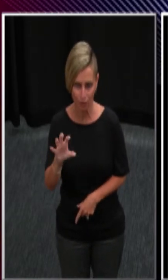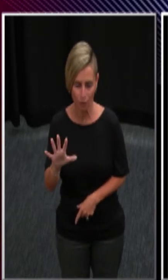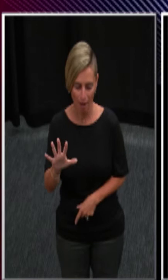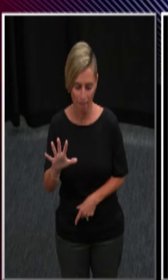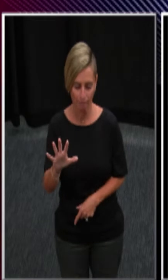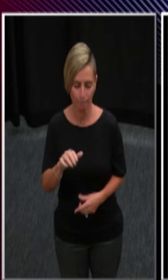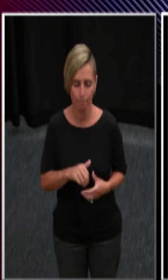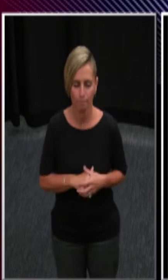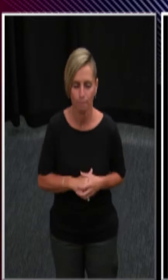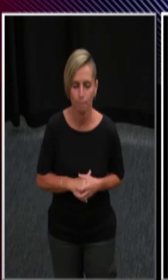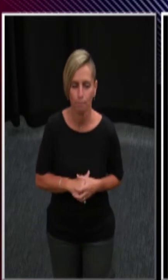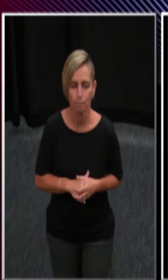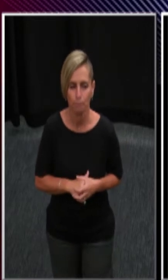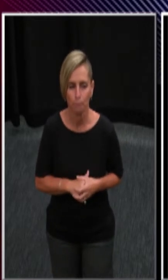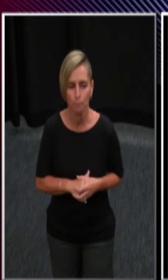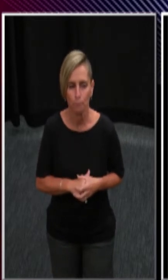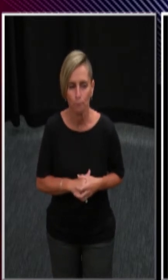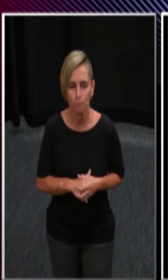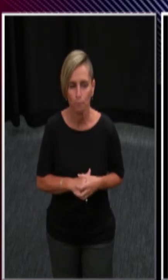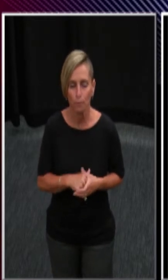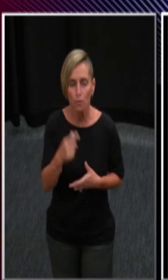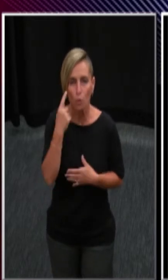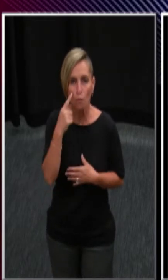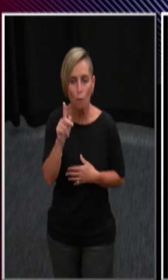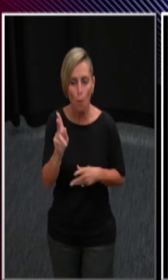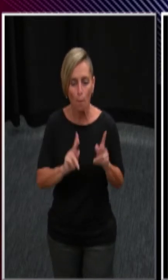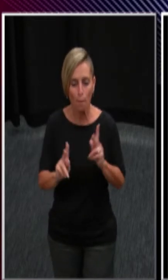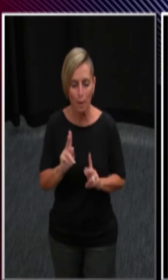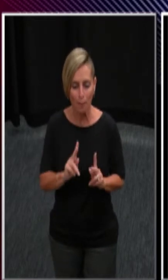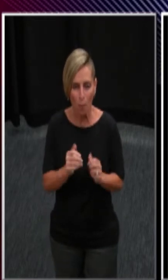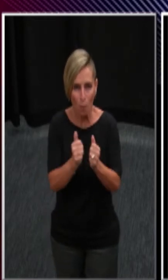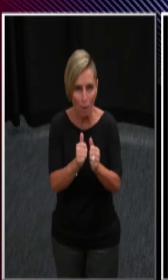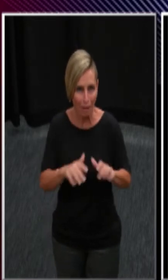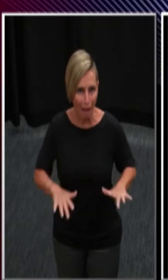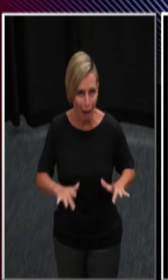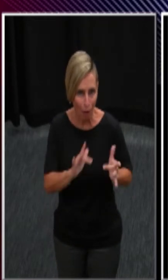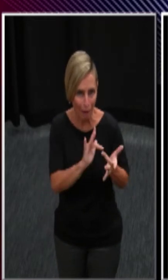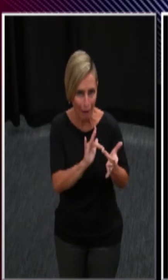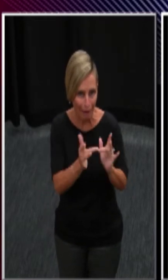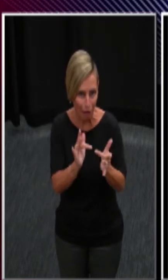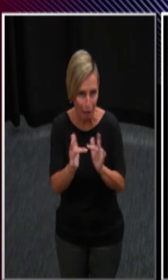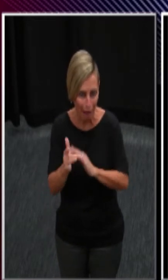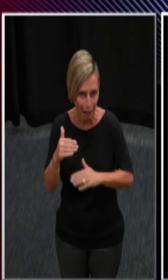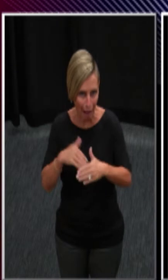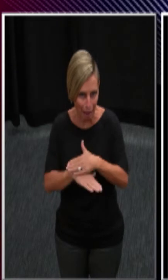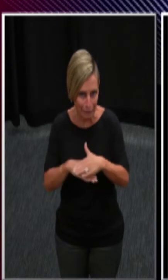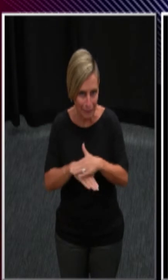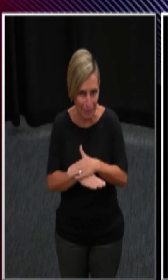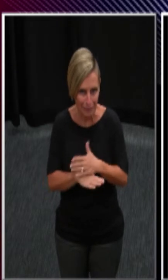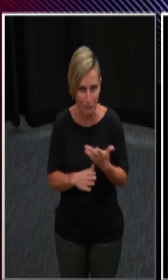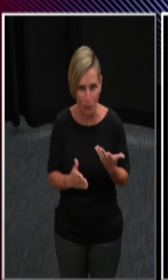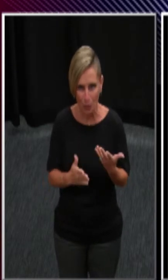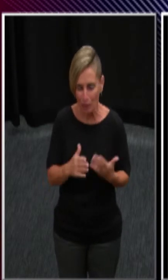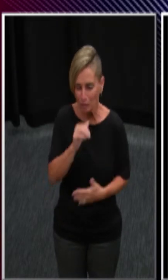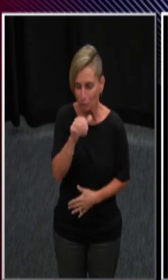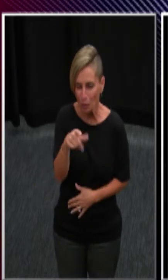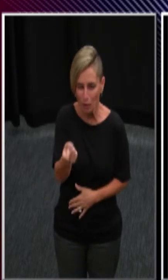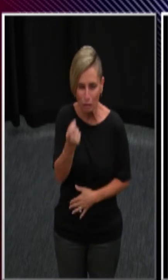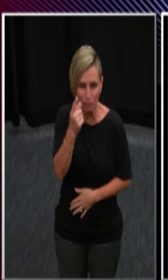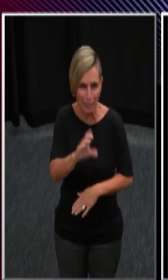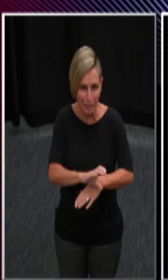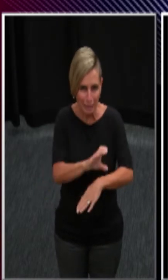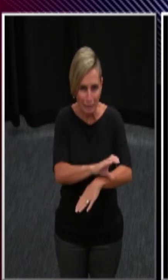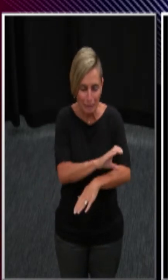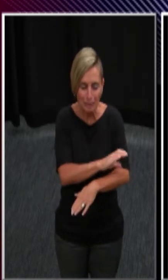772-462-1705. And for residents without internet access or lacking computer skills, please visit one of St.